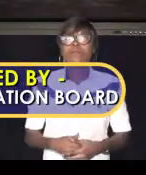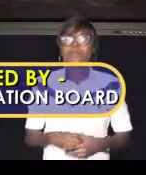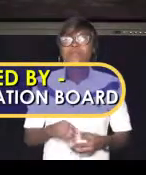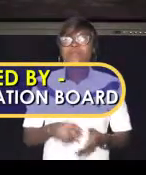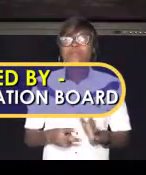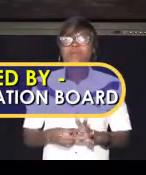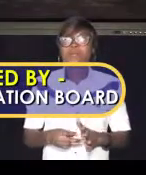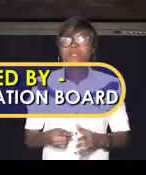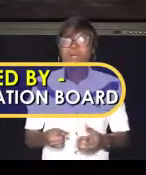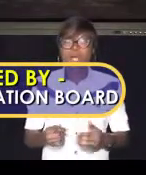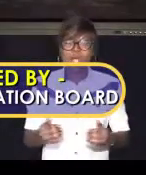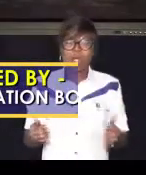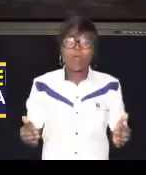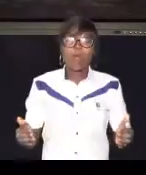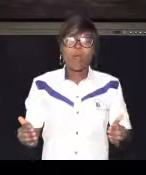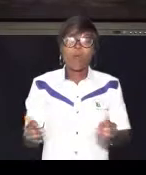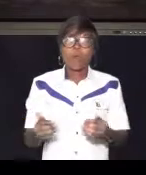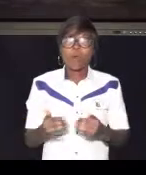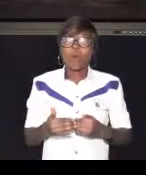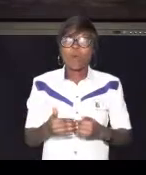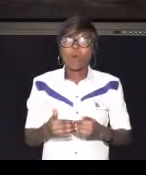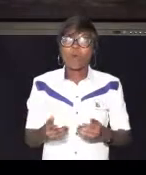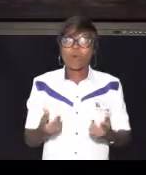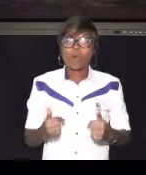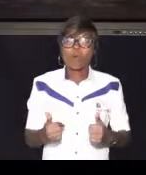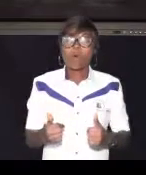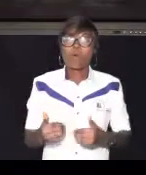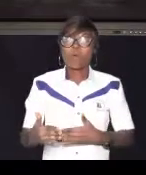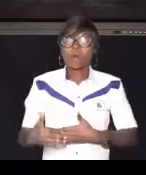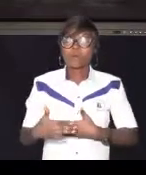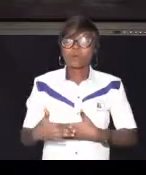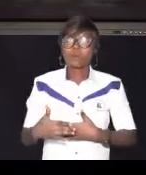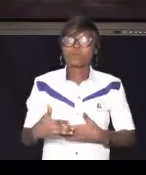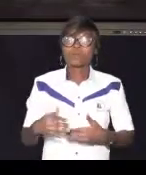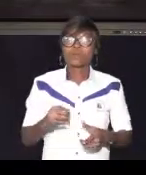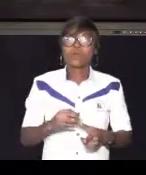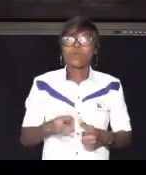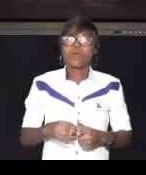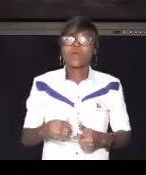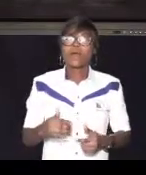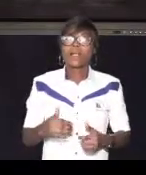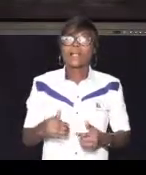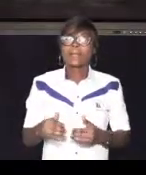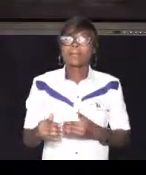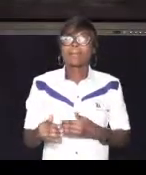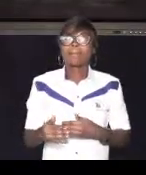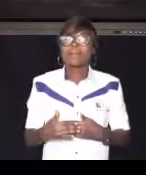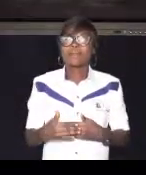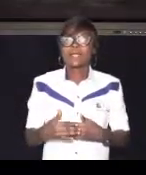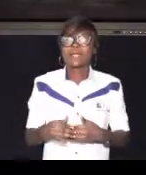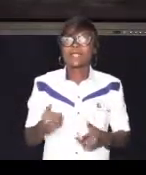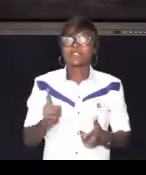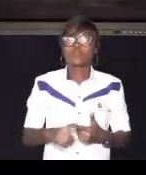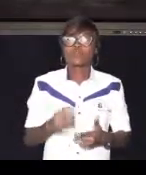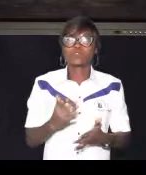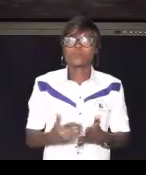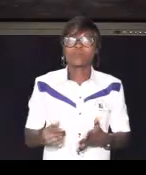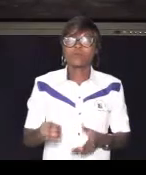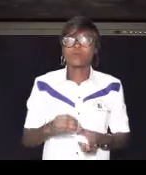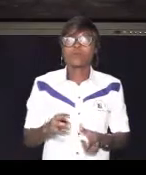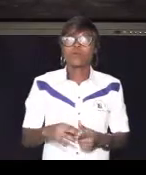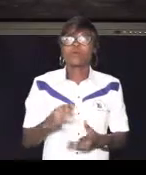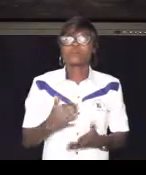Approach, meaning come near or nearer to someone or something in distance or